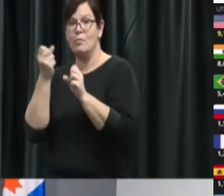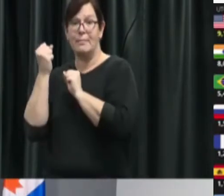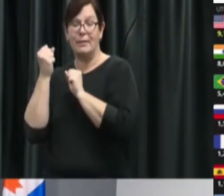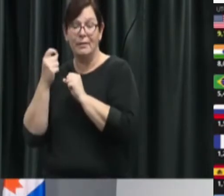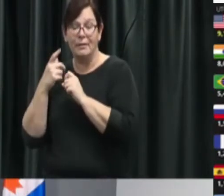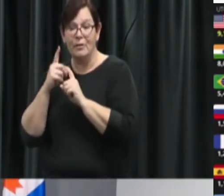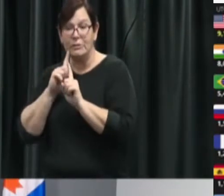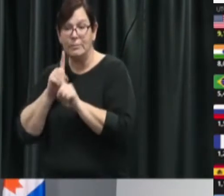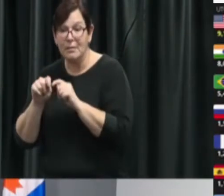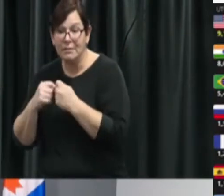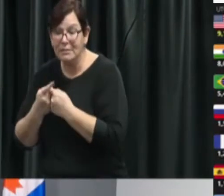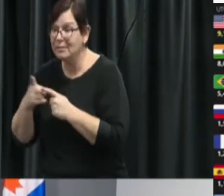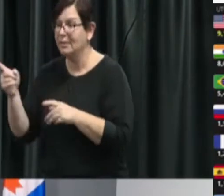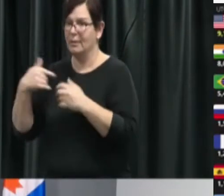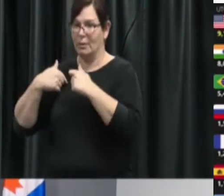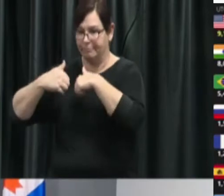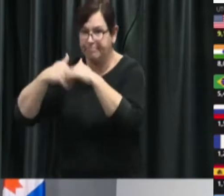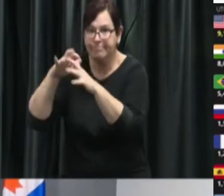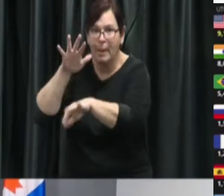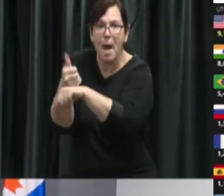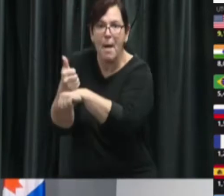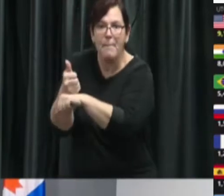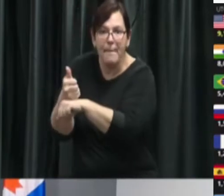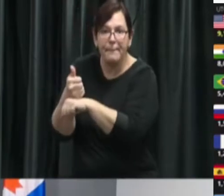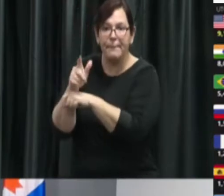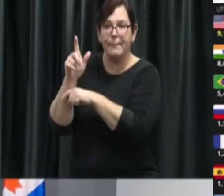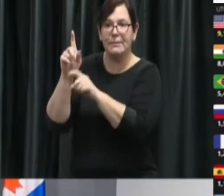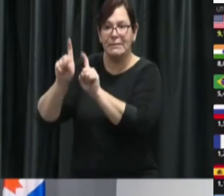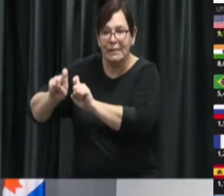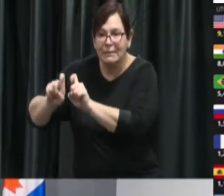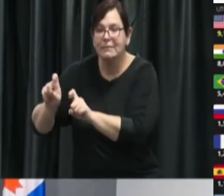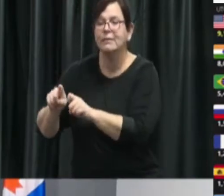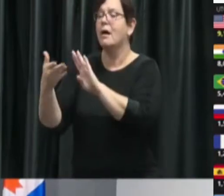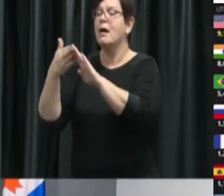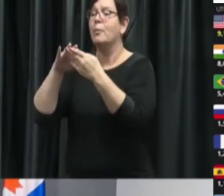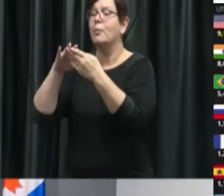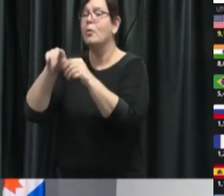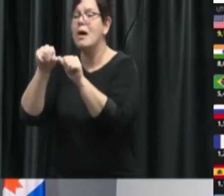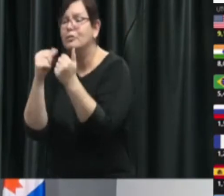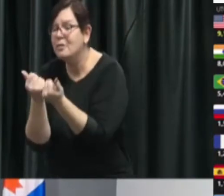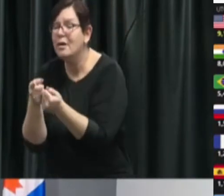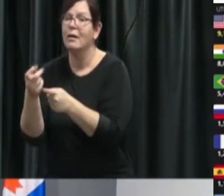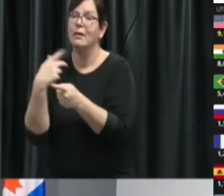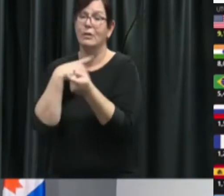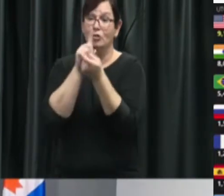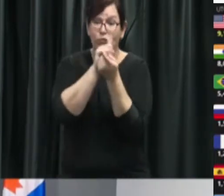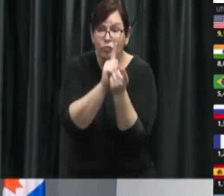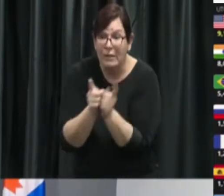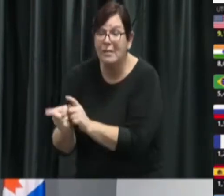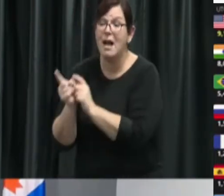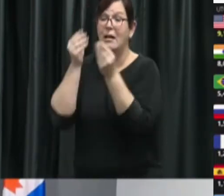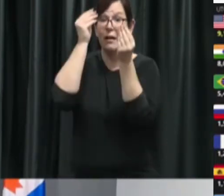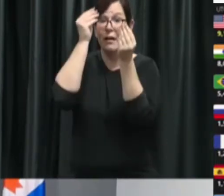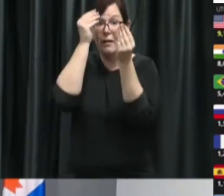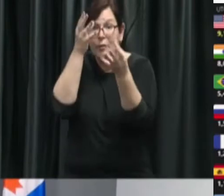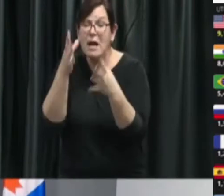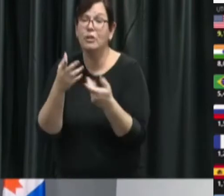collaborates with community agencies to help develop translated promotional posters and social media